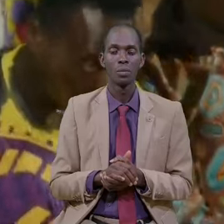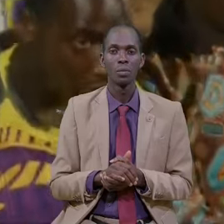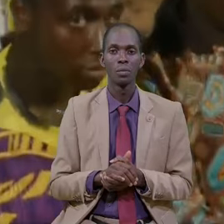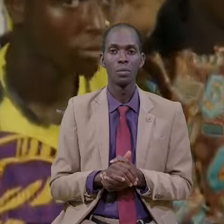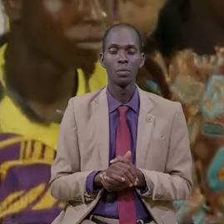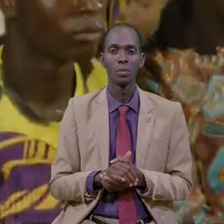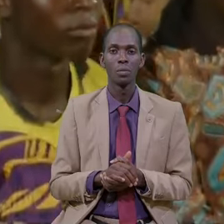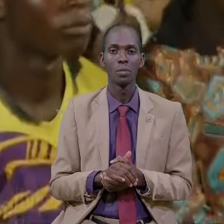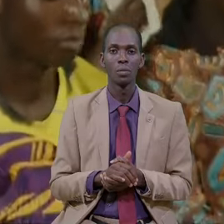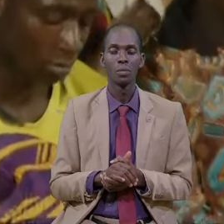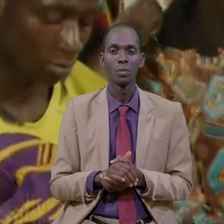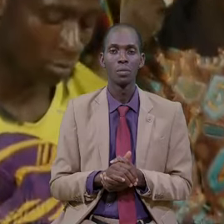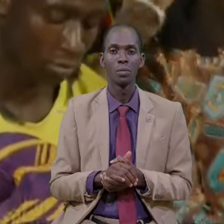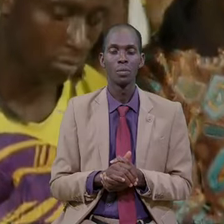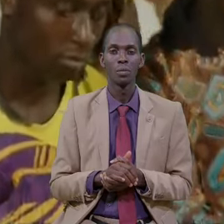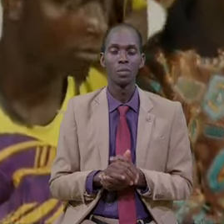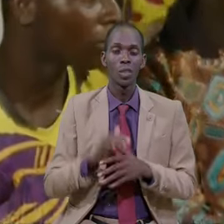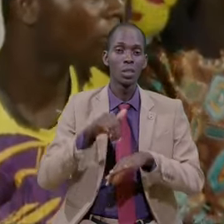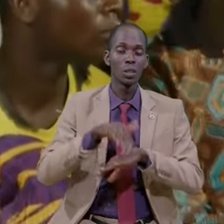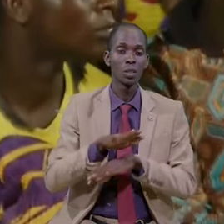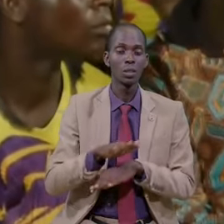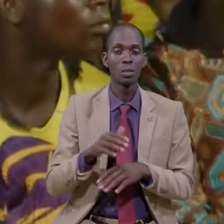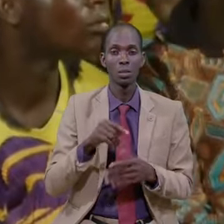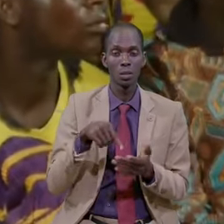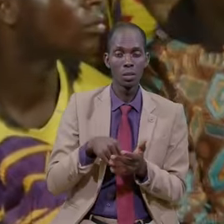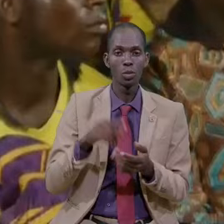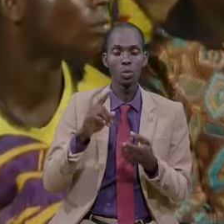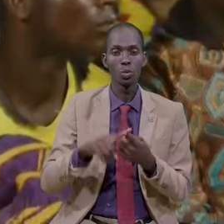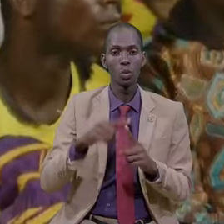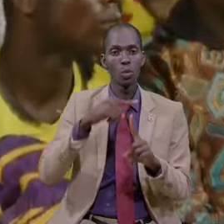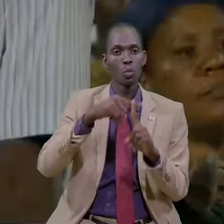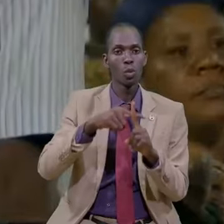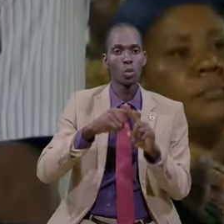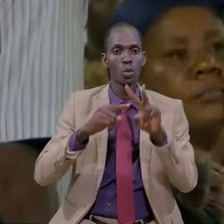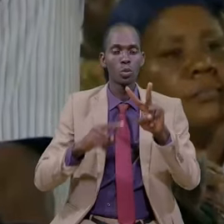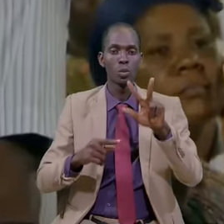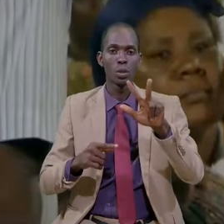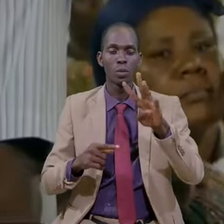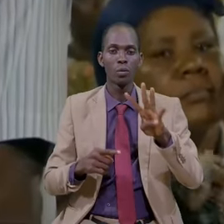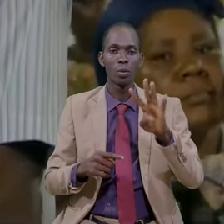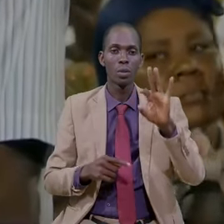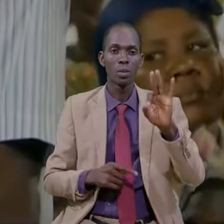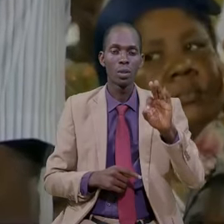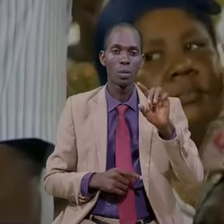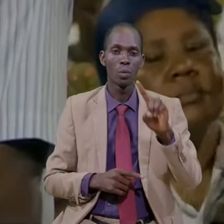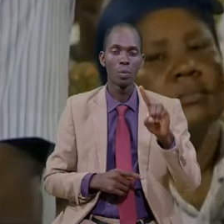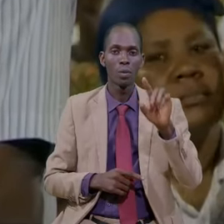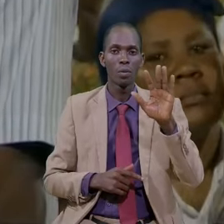Whatsapp 2 + 2 3 4 91 5